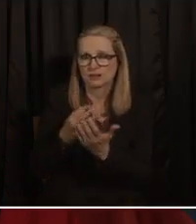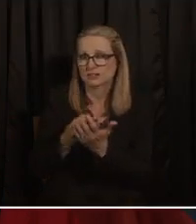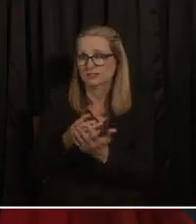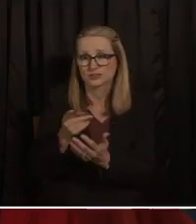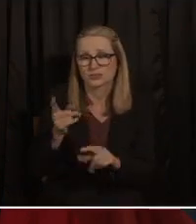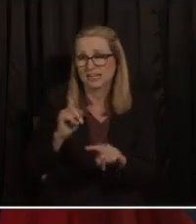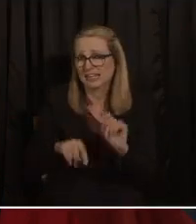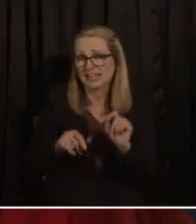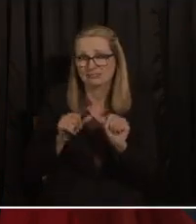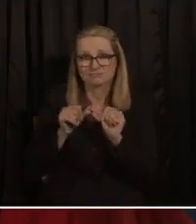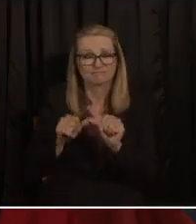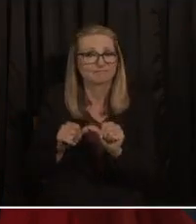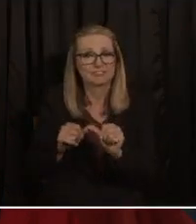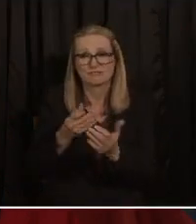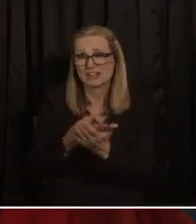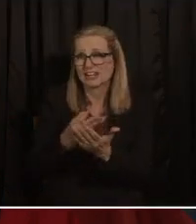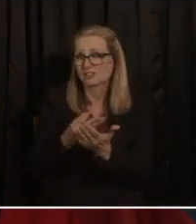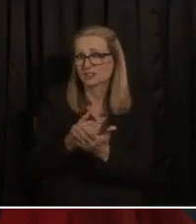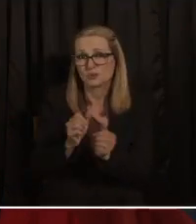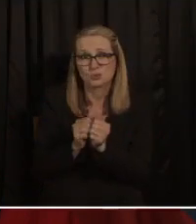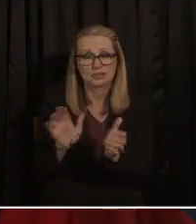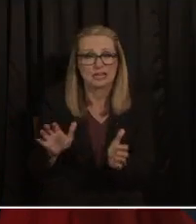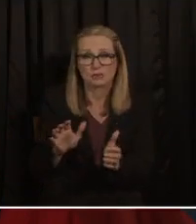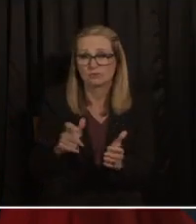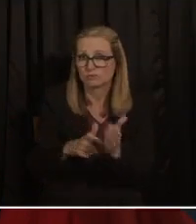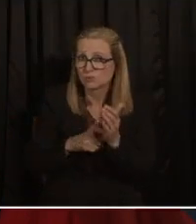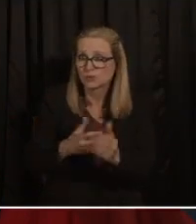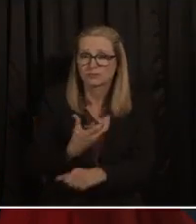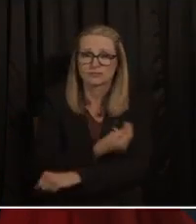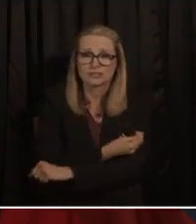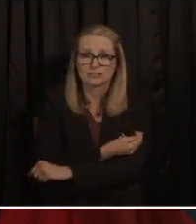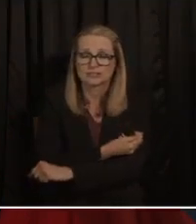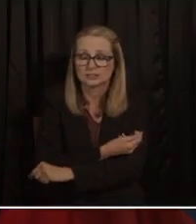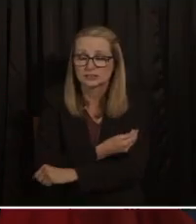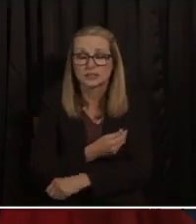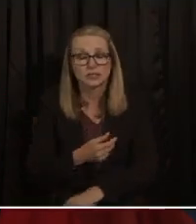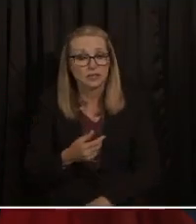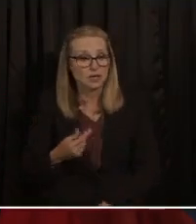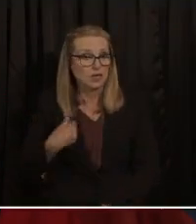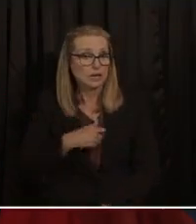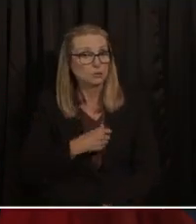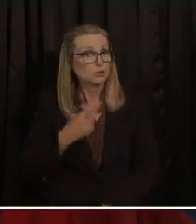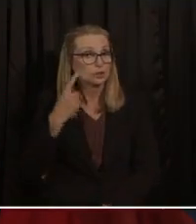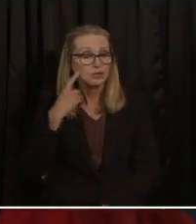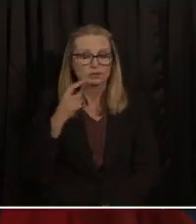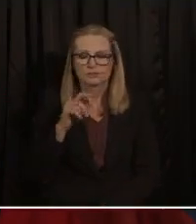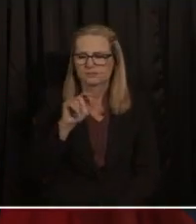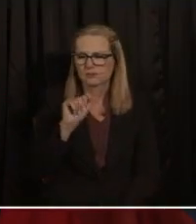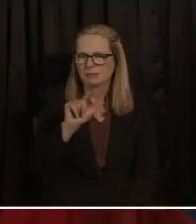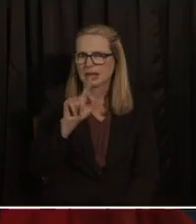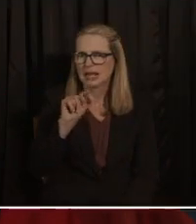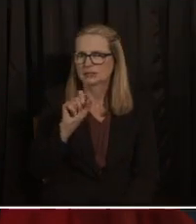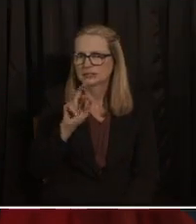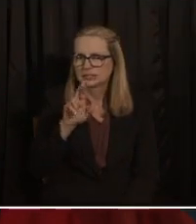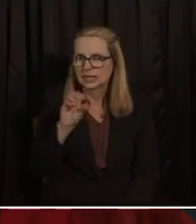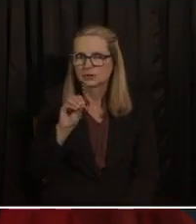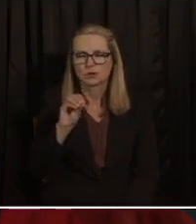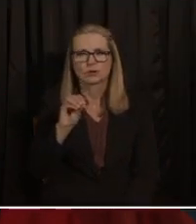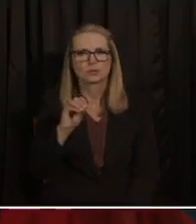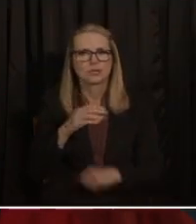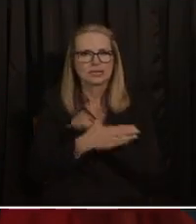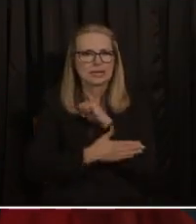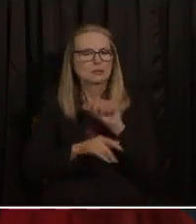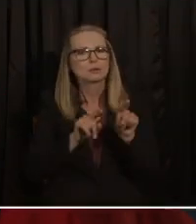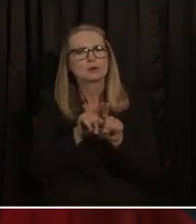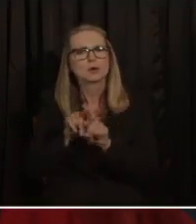accomplish the vaccination of their staff. And we do hear from the vast majority of their staff in Otero County and the majority of healthcare workers across the